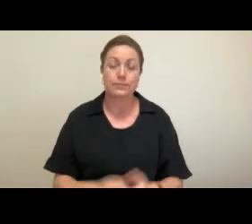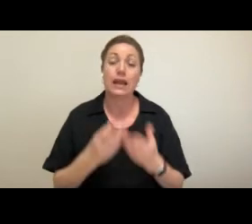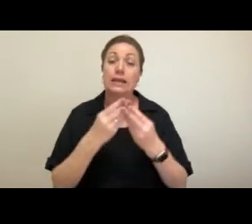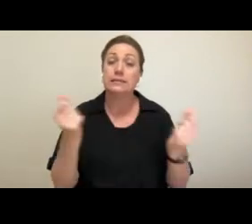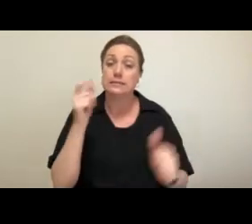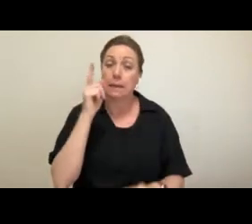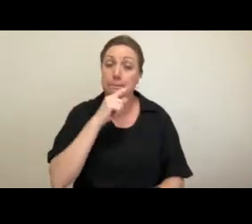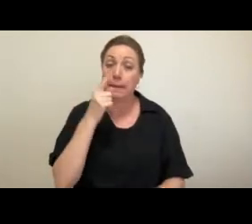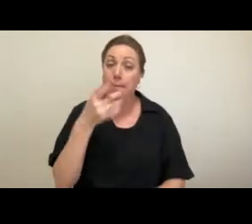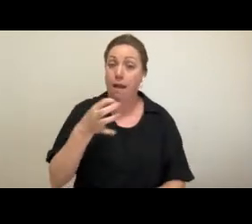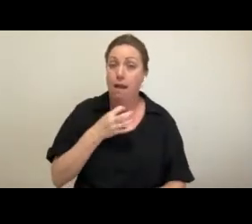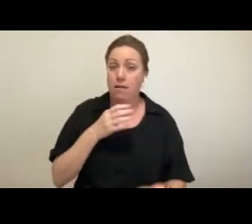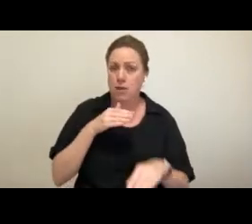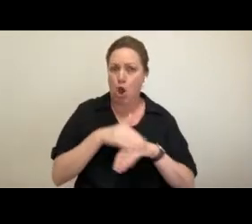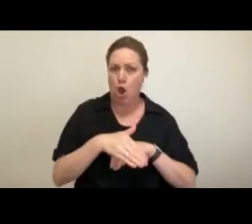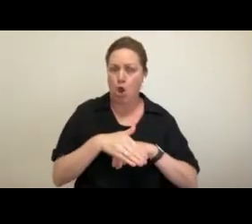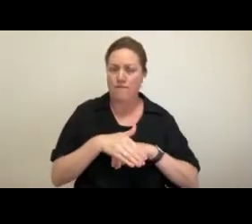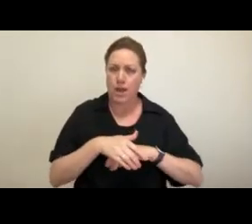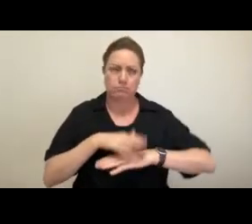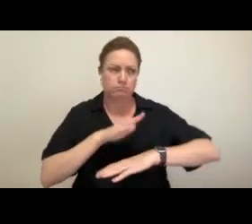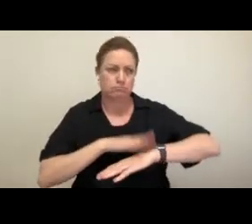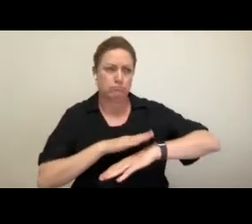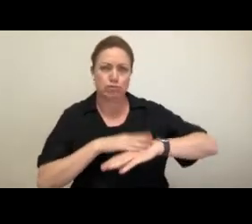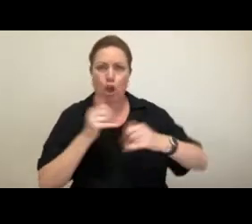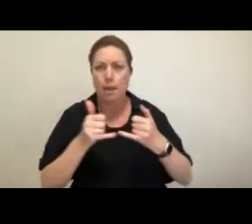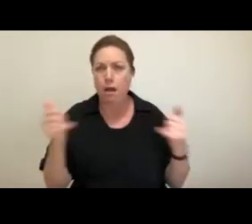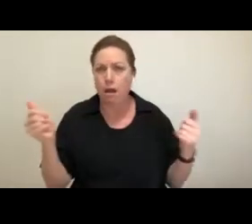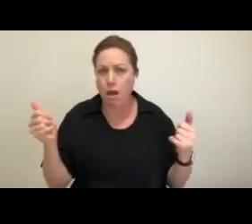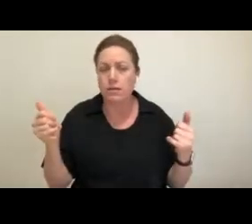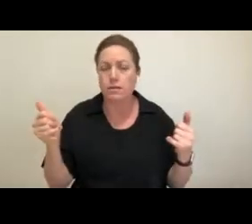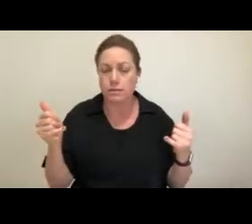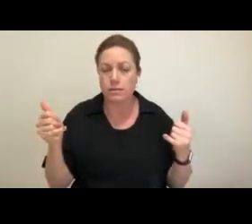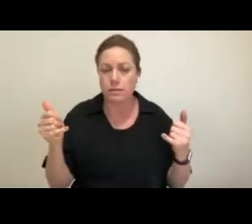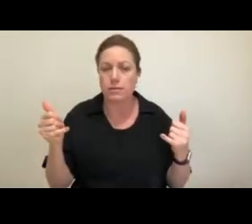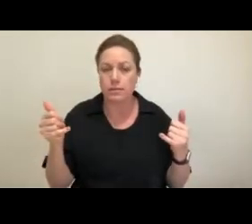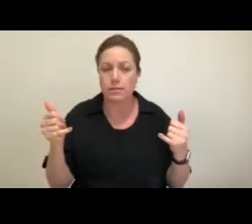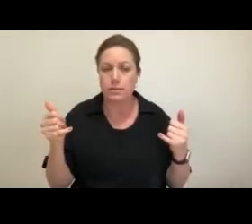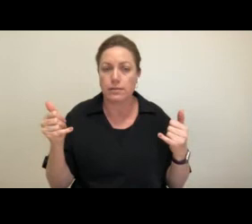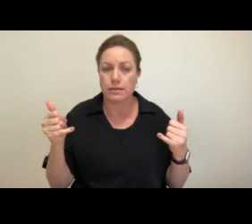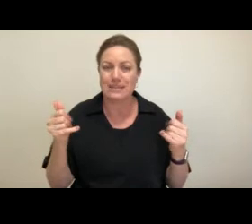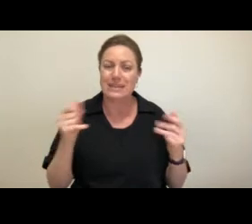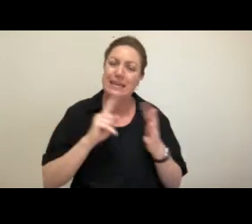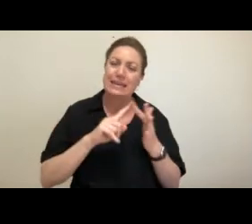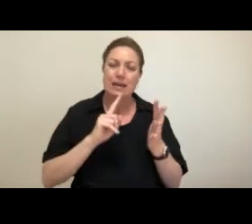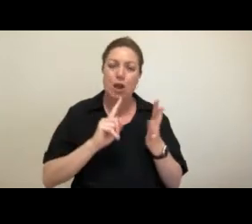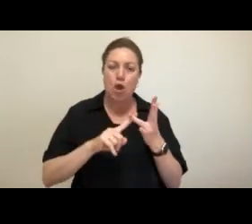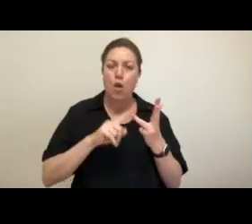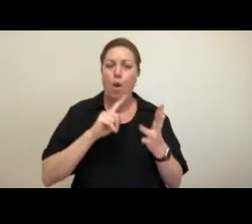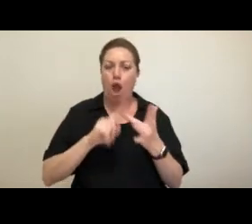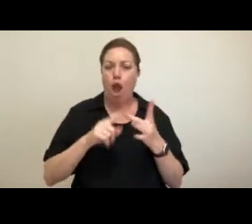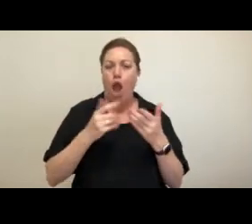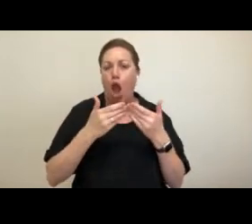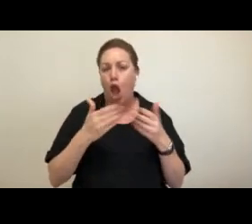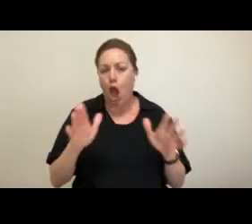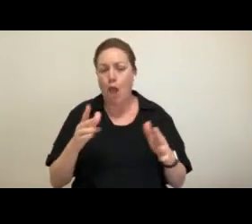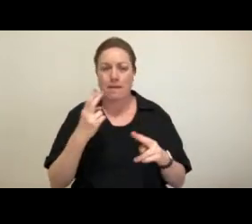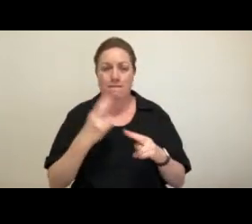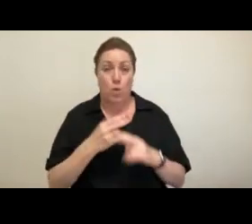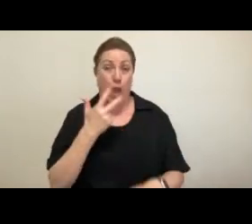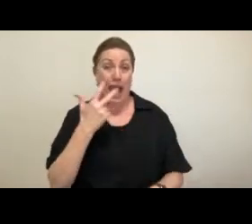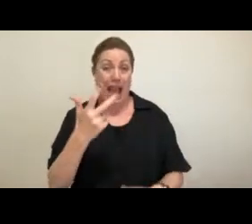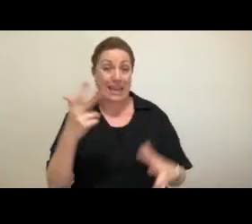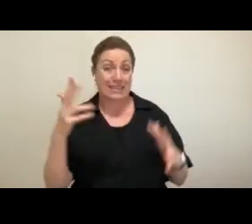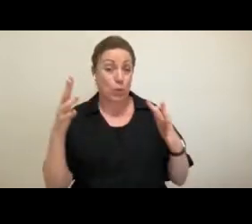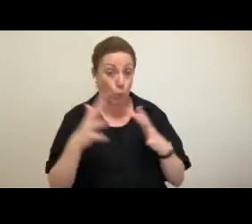the timeline. Just to articulate, we've kept this EOI open for 8 weeks because we know you have some work to do in terms